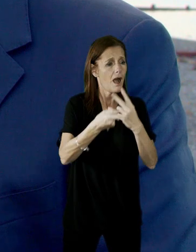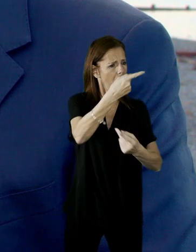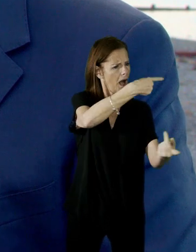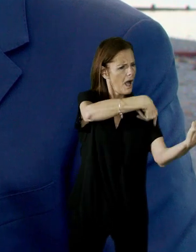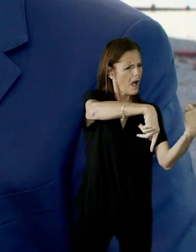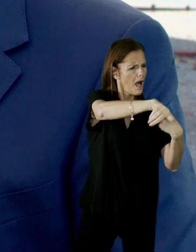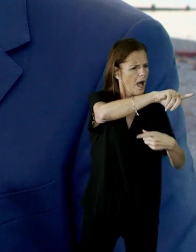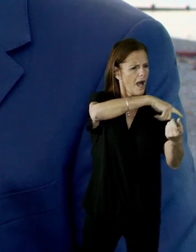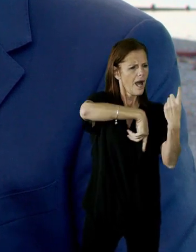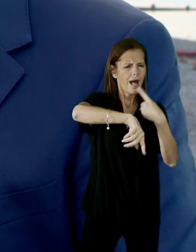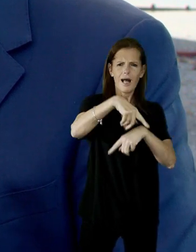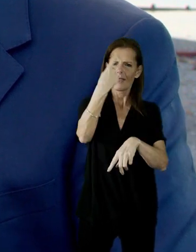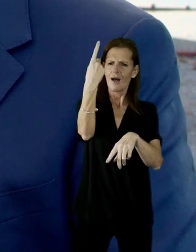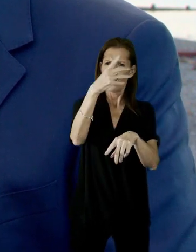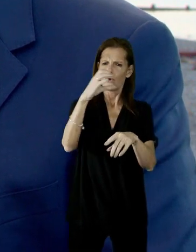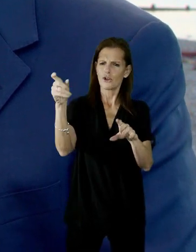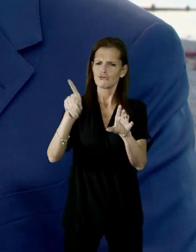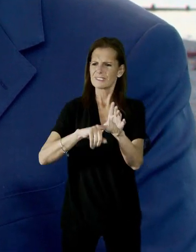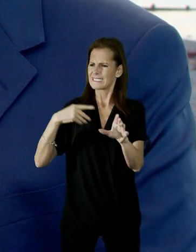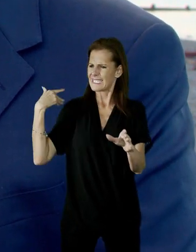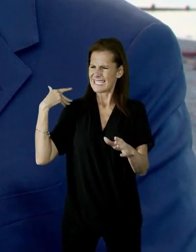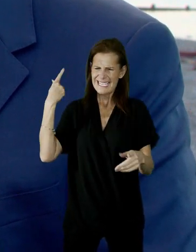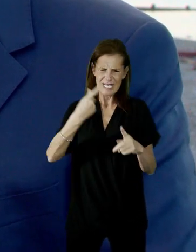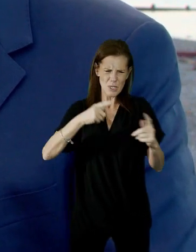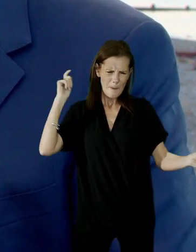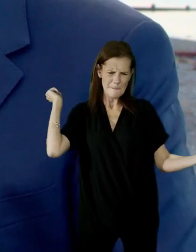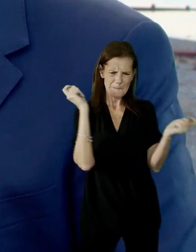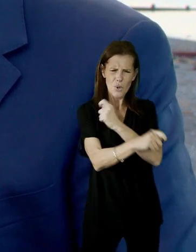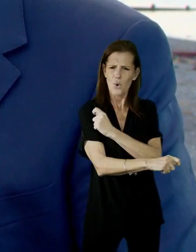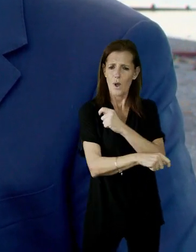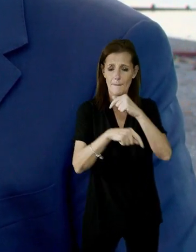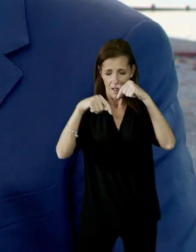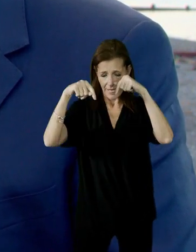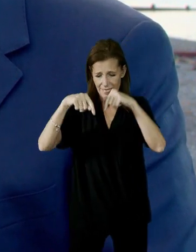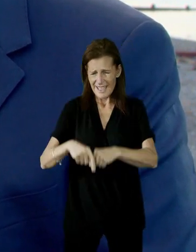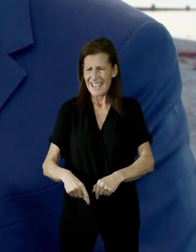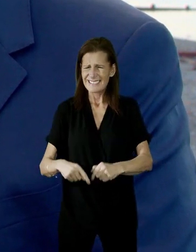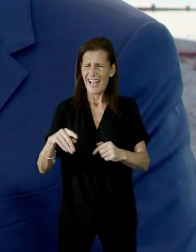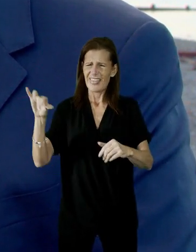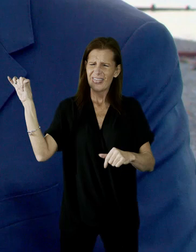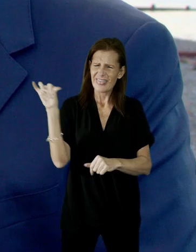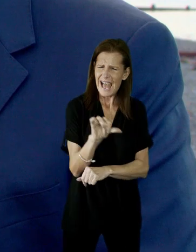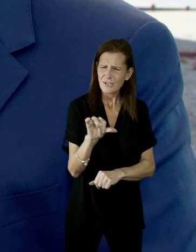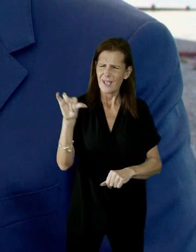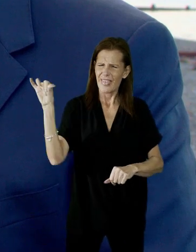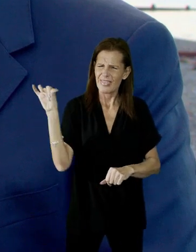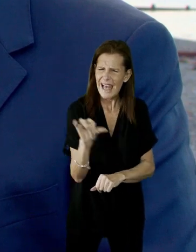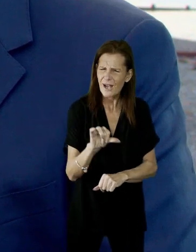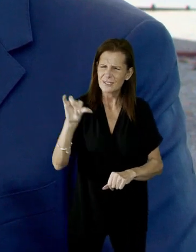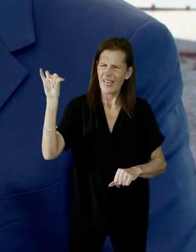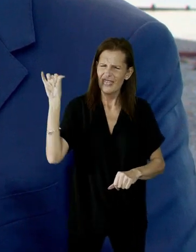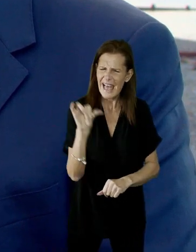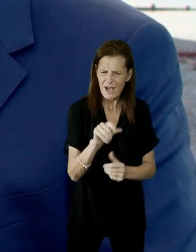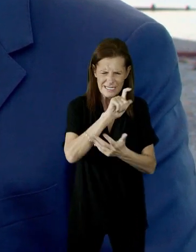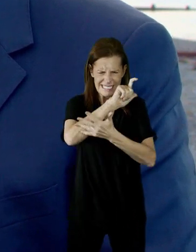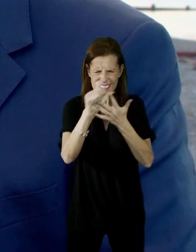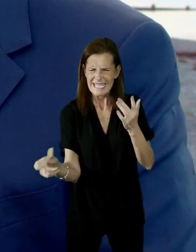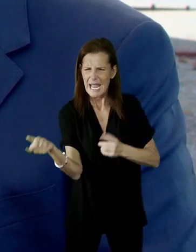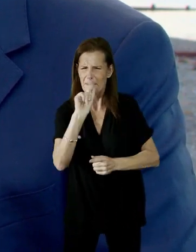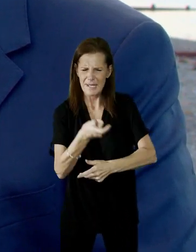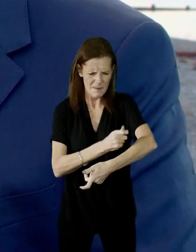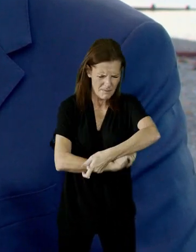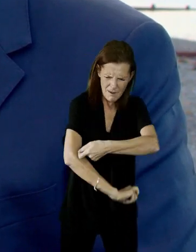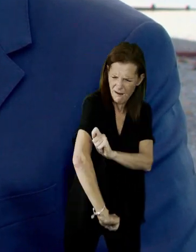last century, it was tens of thousands of disabled people leading the movement for change, who were driving the force